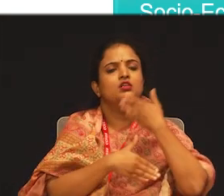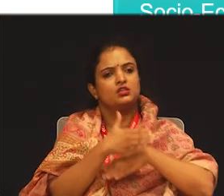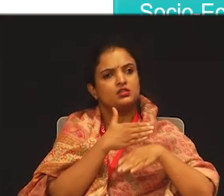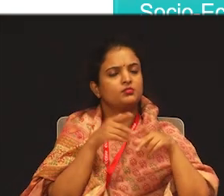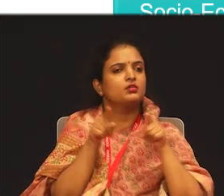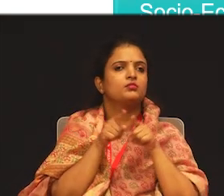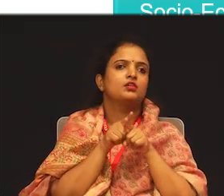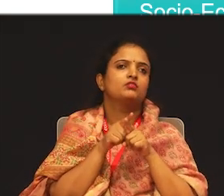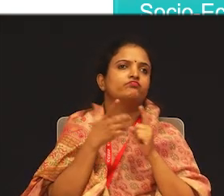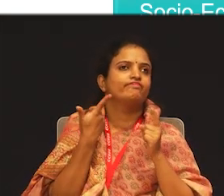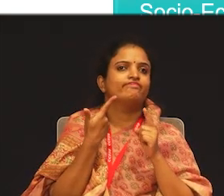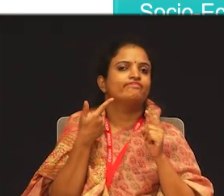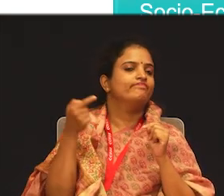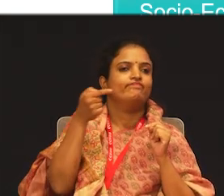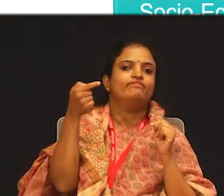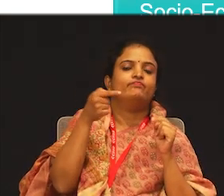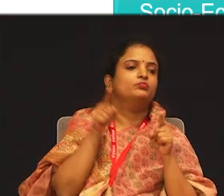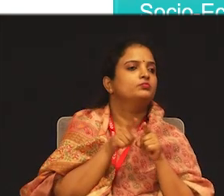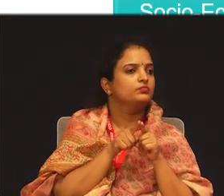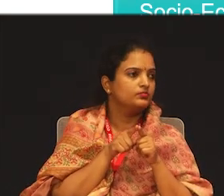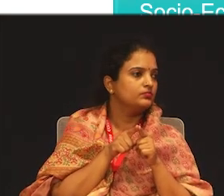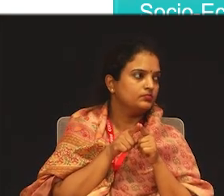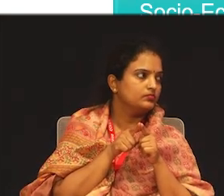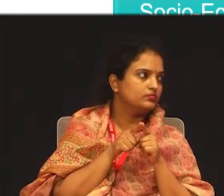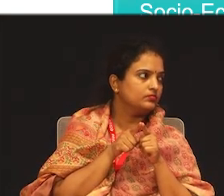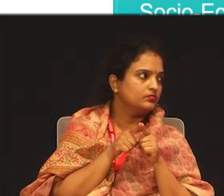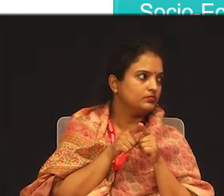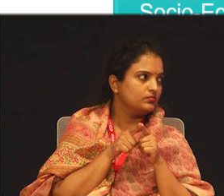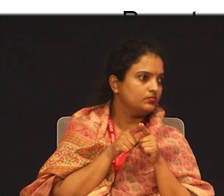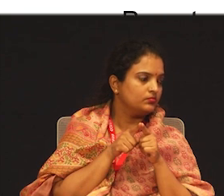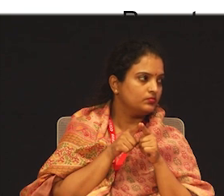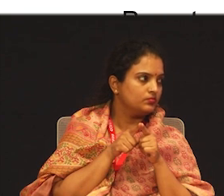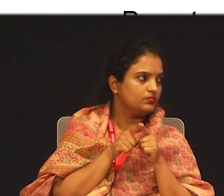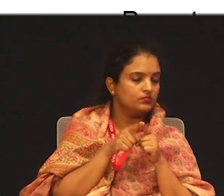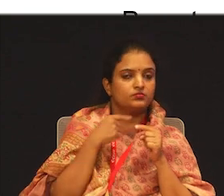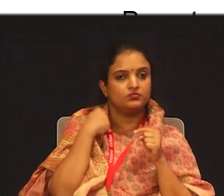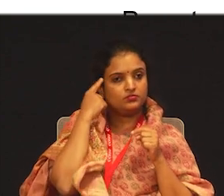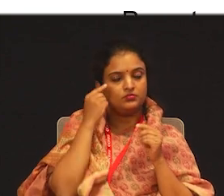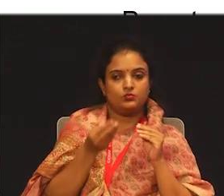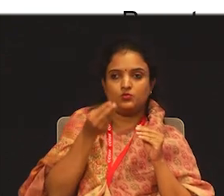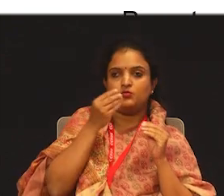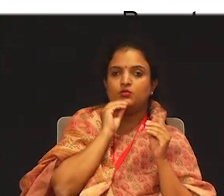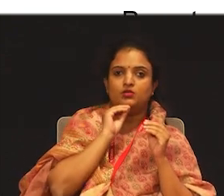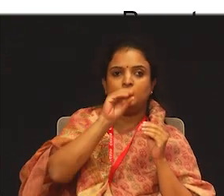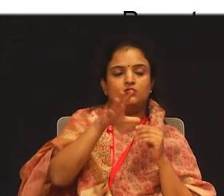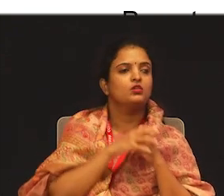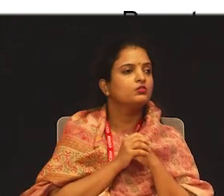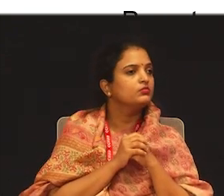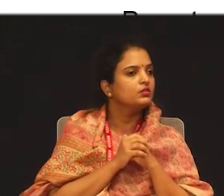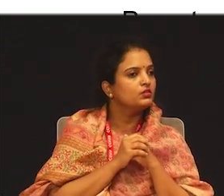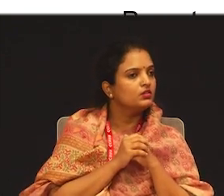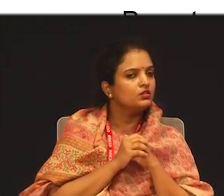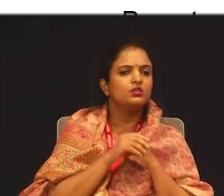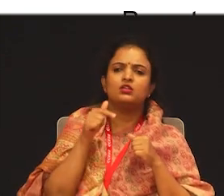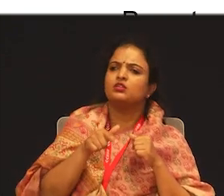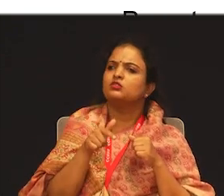and disadvantages, right? We'll explore this thought more. So what are the